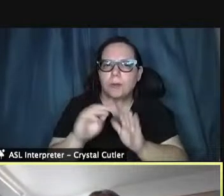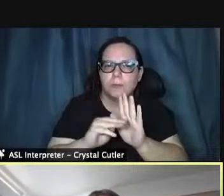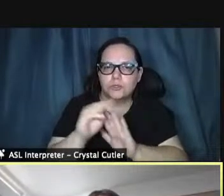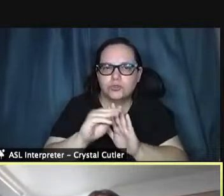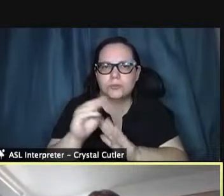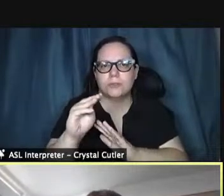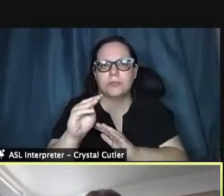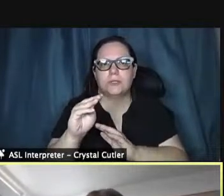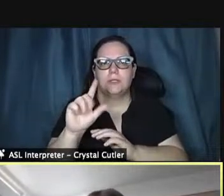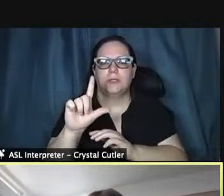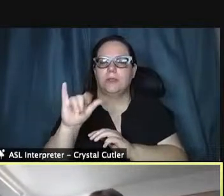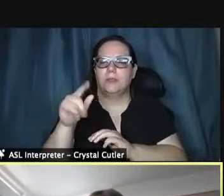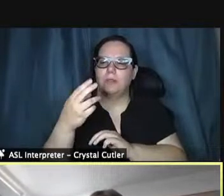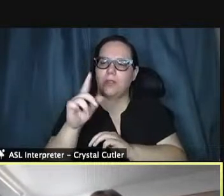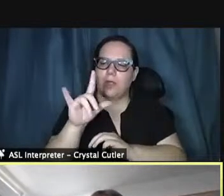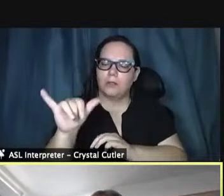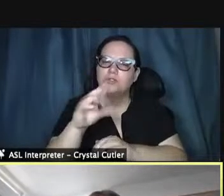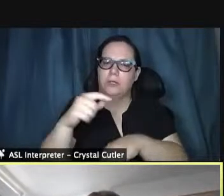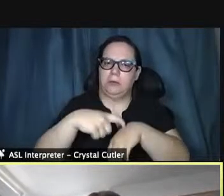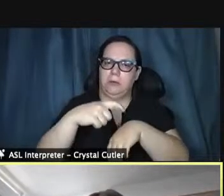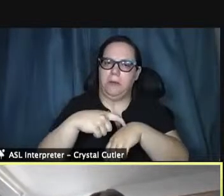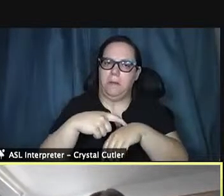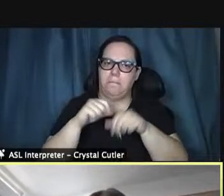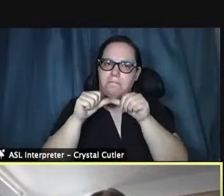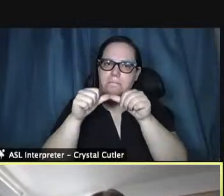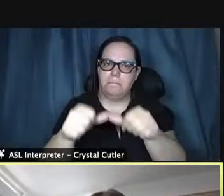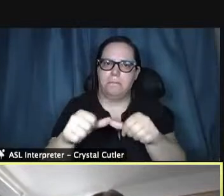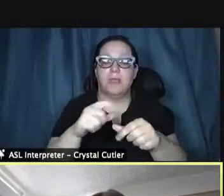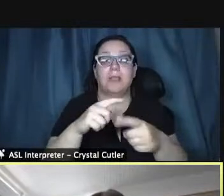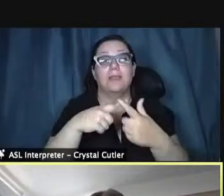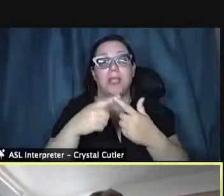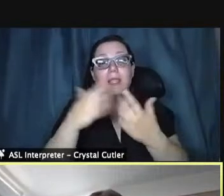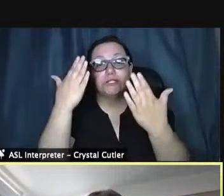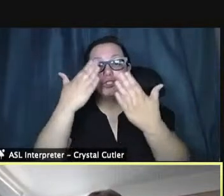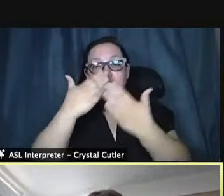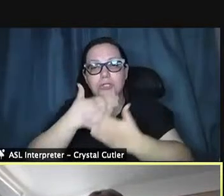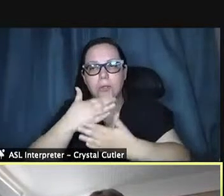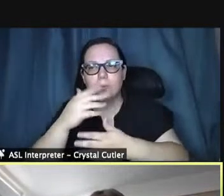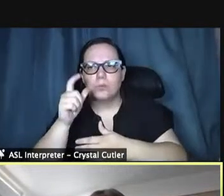sunlit moon. And then for the shadowed moon, where is the ice?